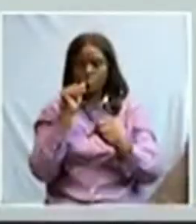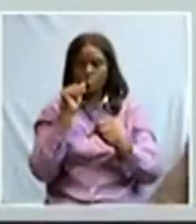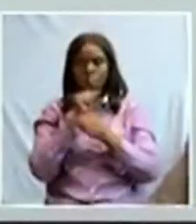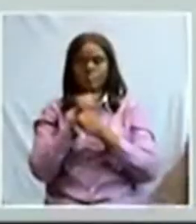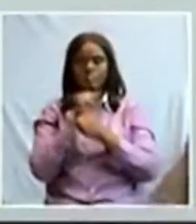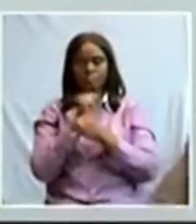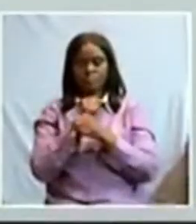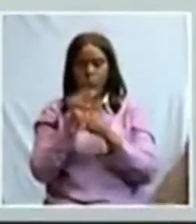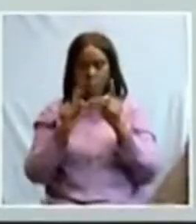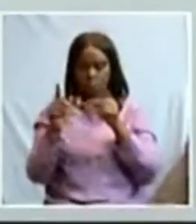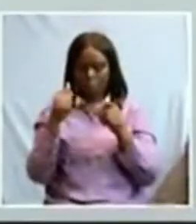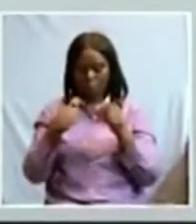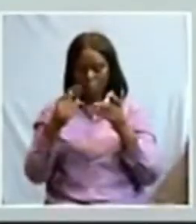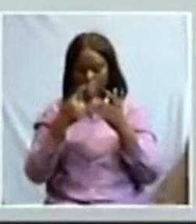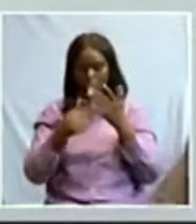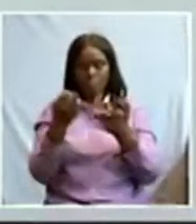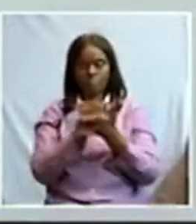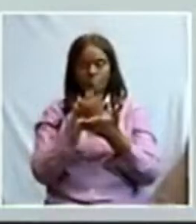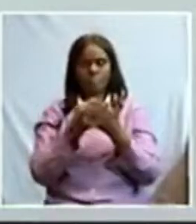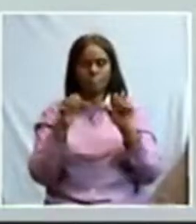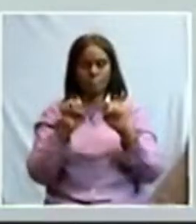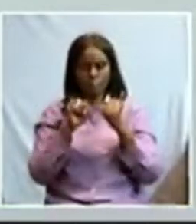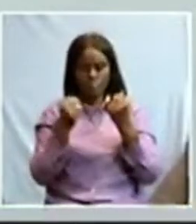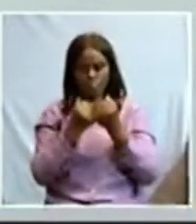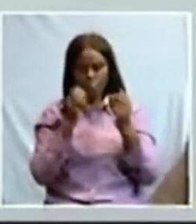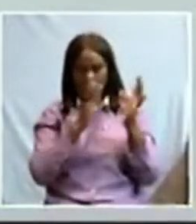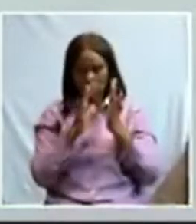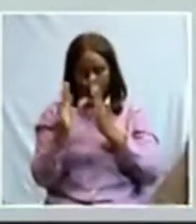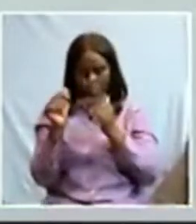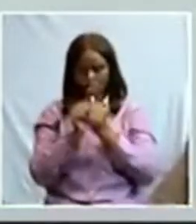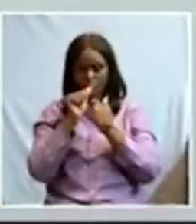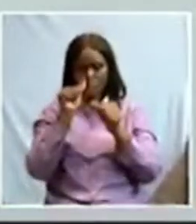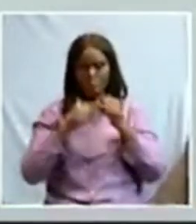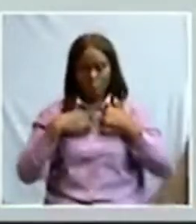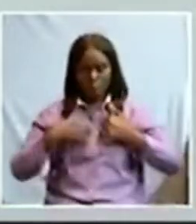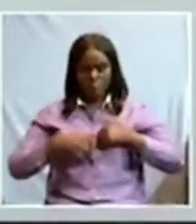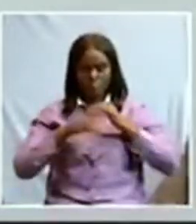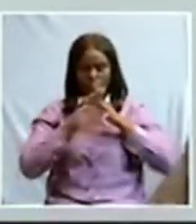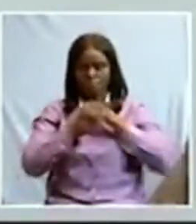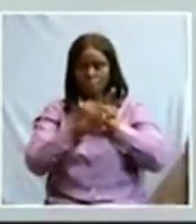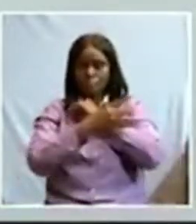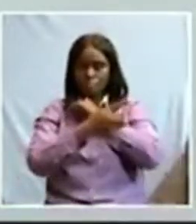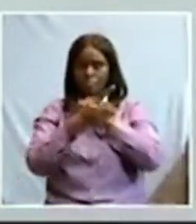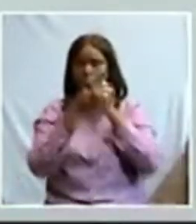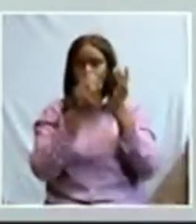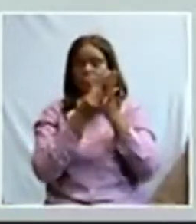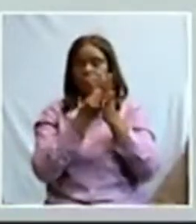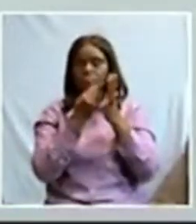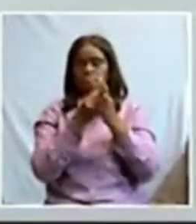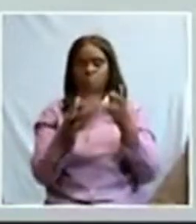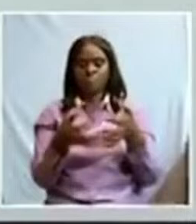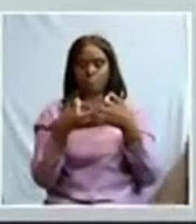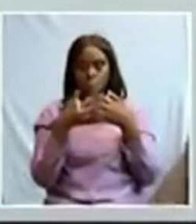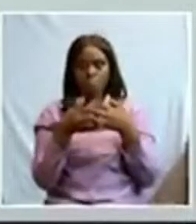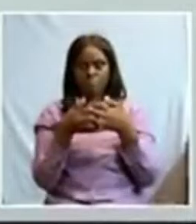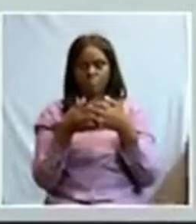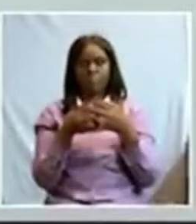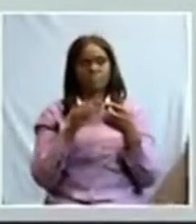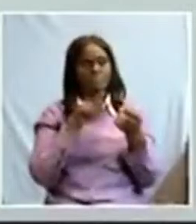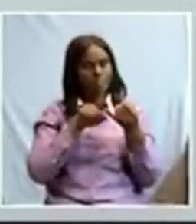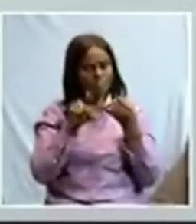employed people, socio-economic planners, and everyone under that department, finance, engineering, mention